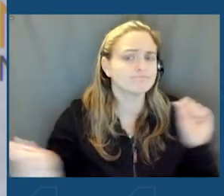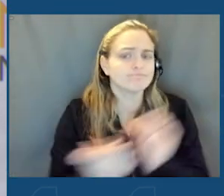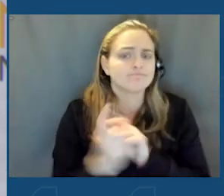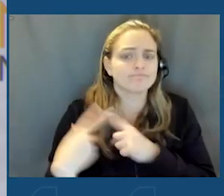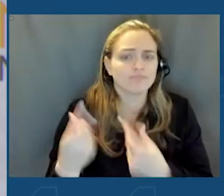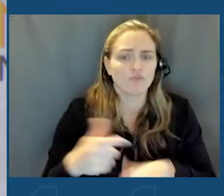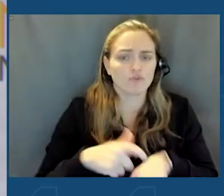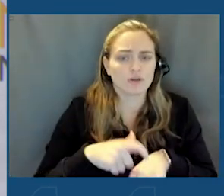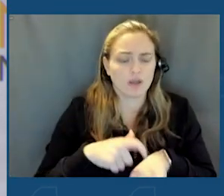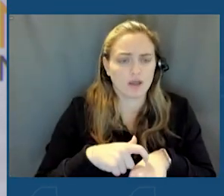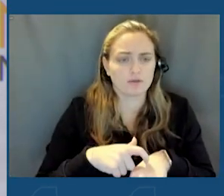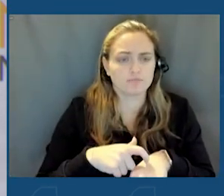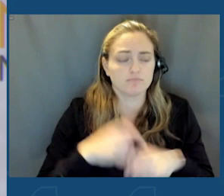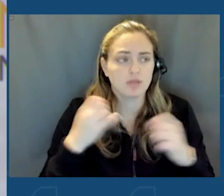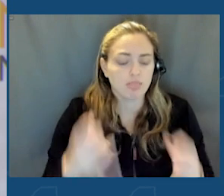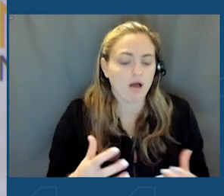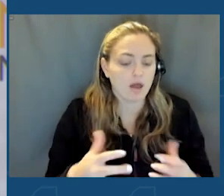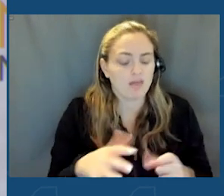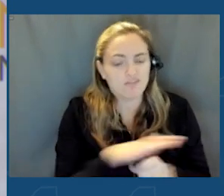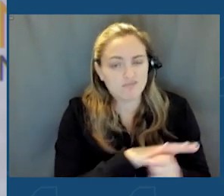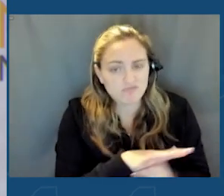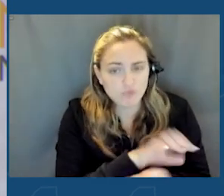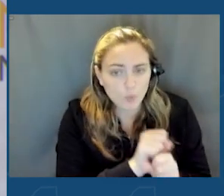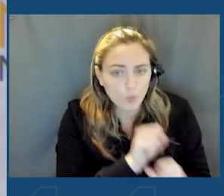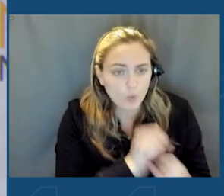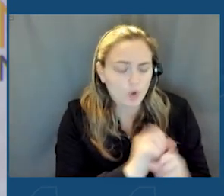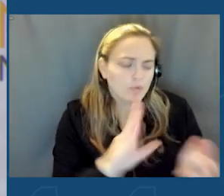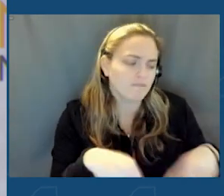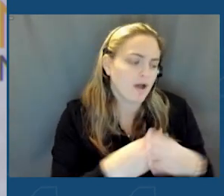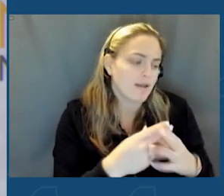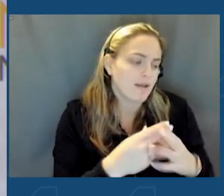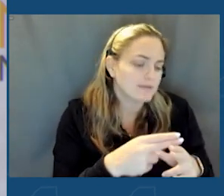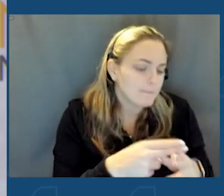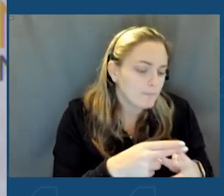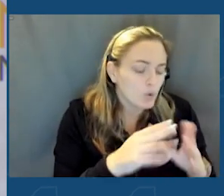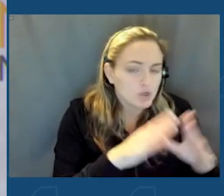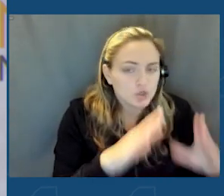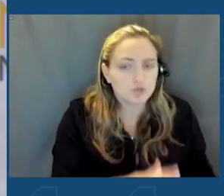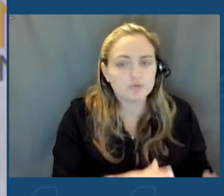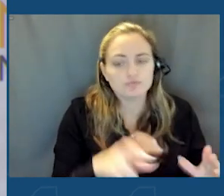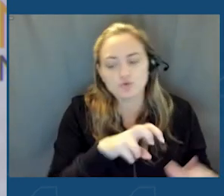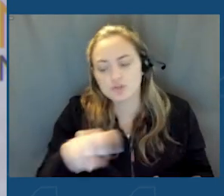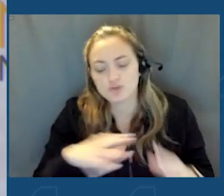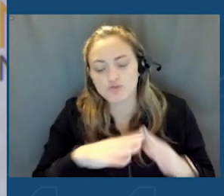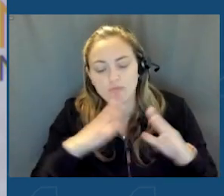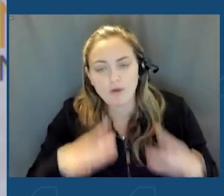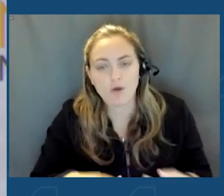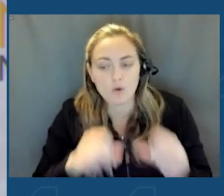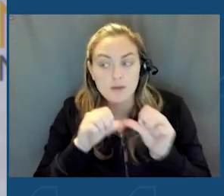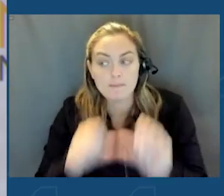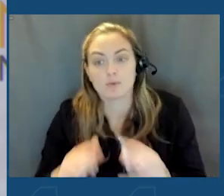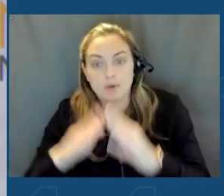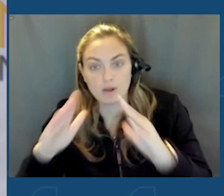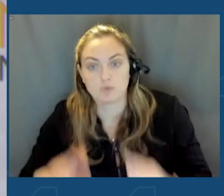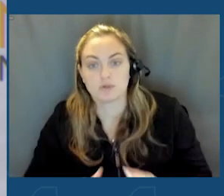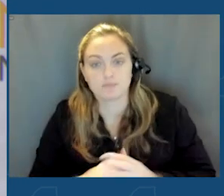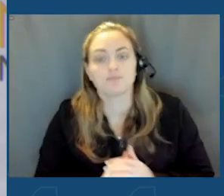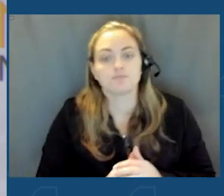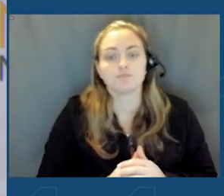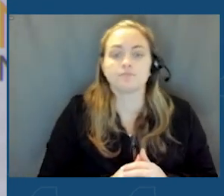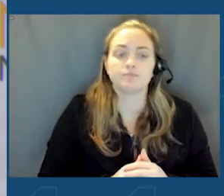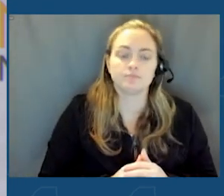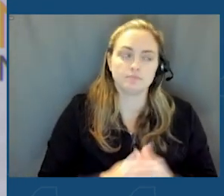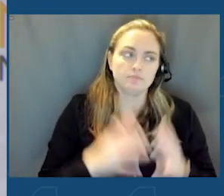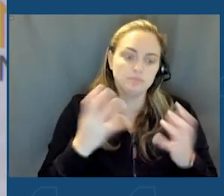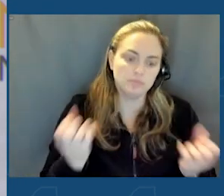of residential work, providing temporary shelter, transitional housing, and permanent paths to housing, but we do a lot of healing